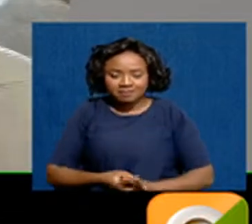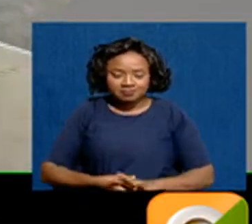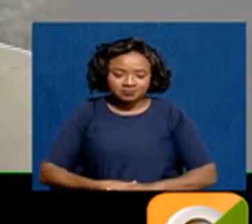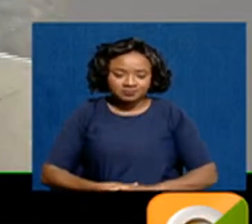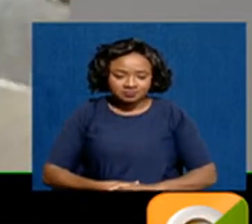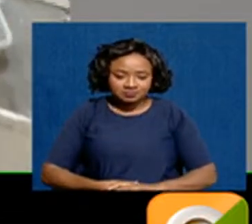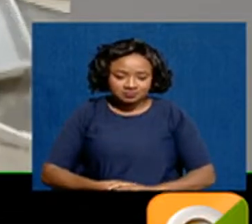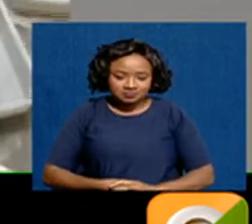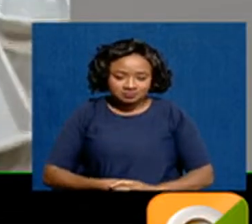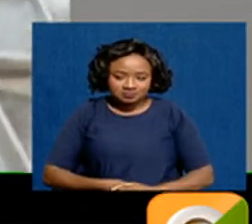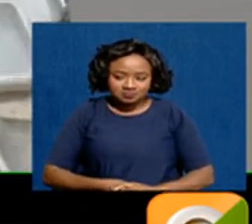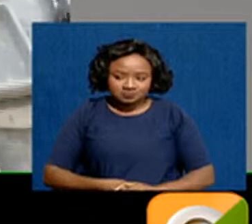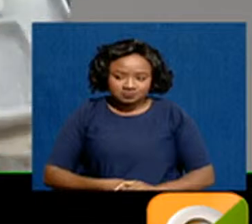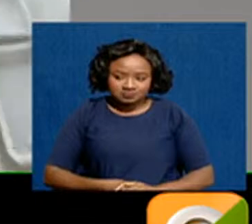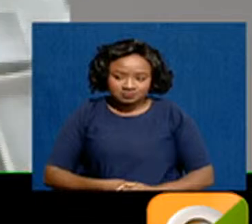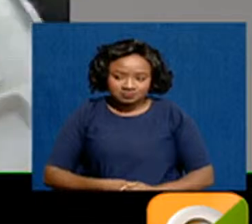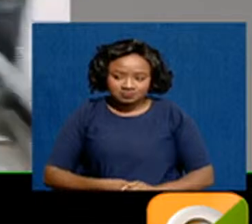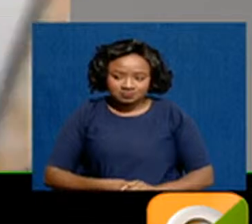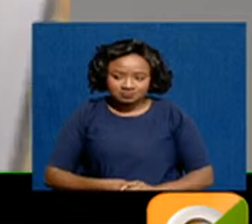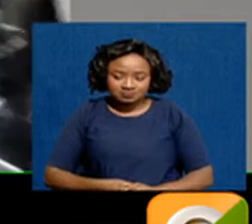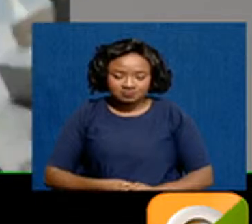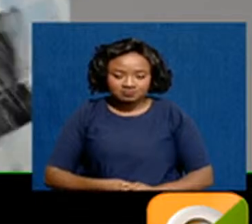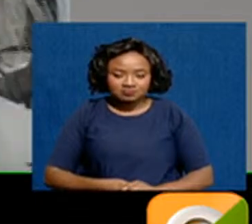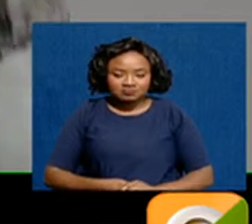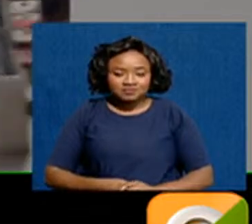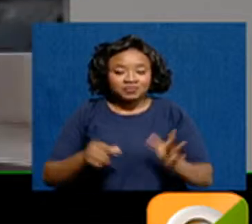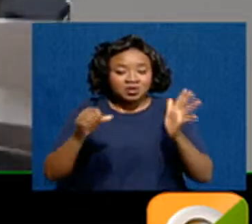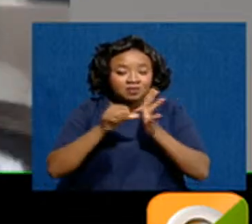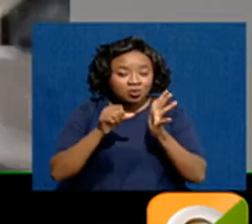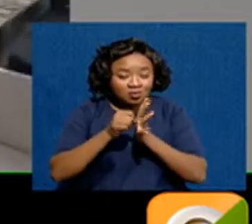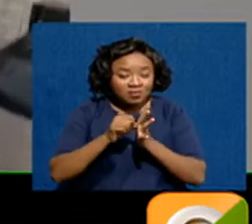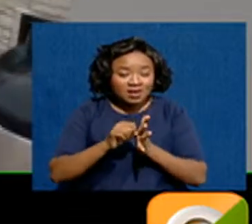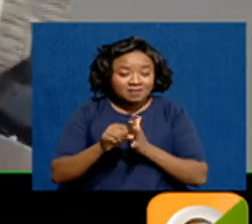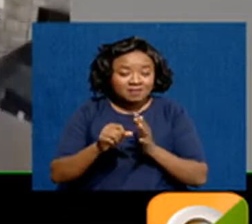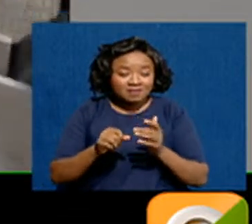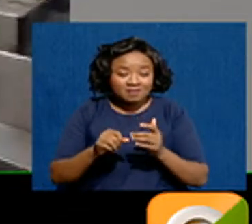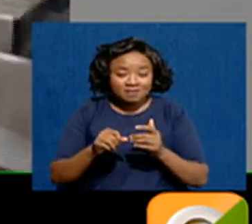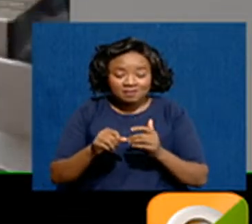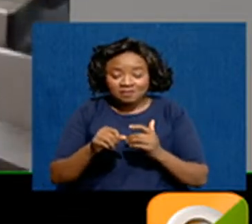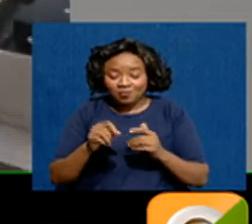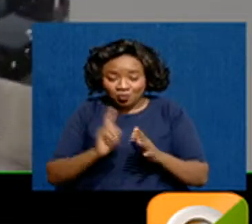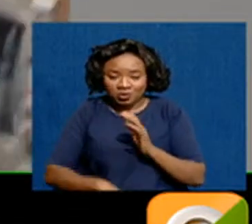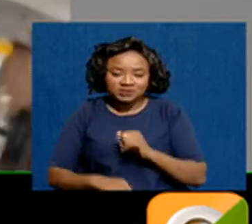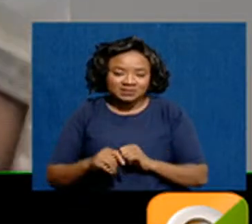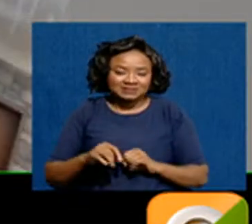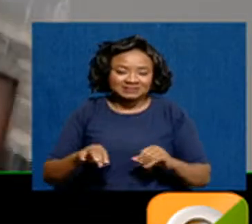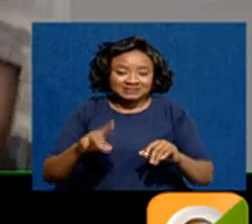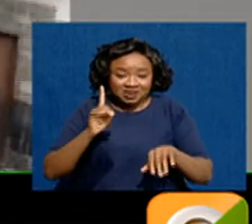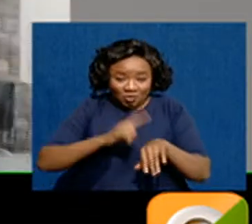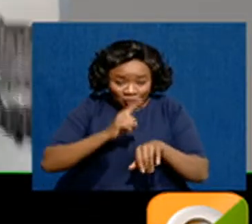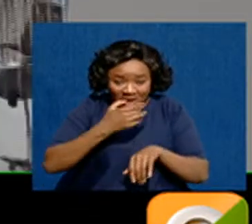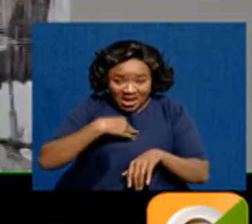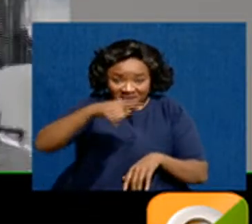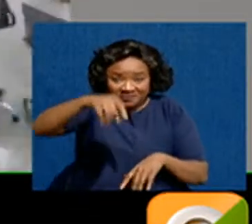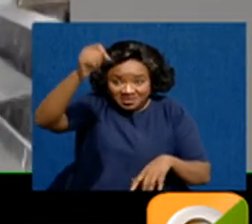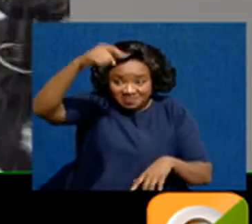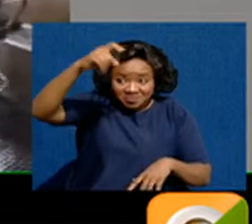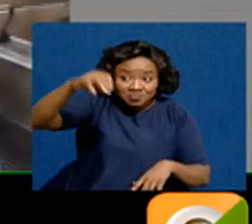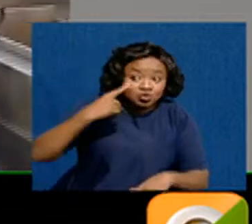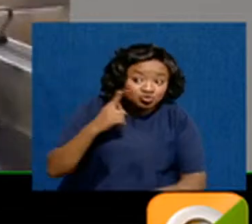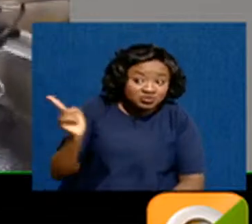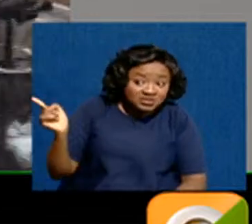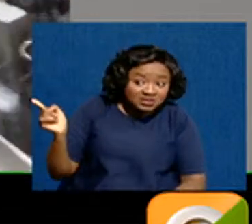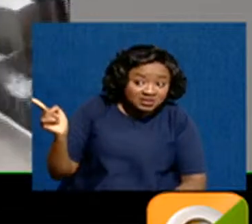with why I talk about hyperbole is that when there is such a leakage, you see that video that's